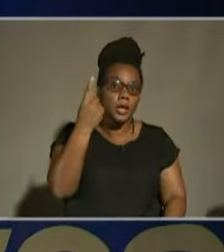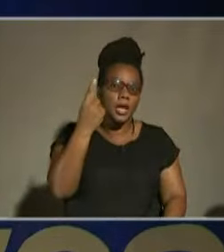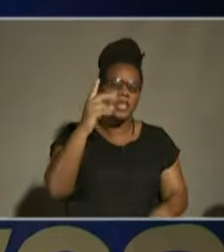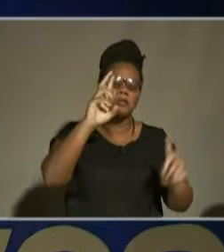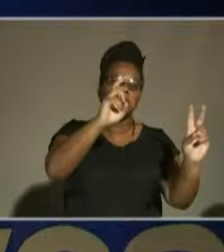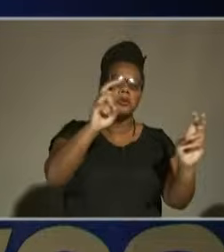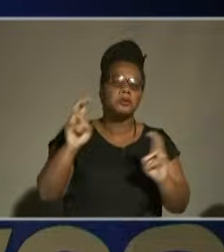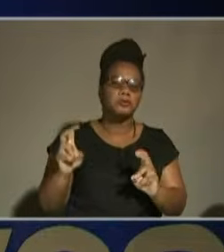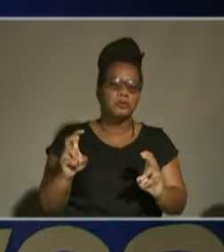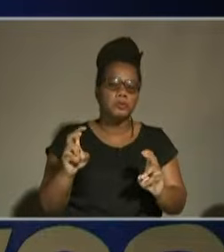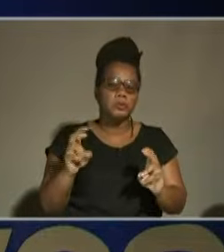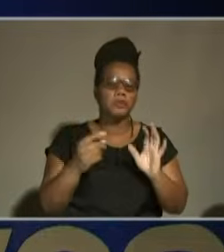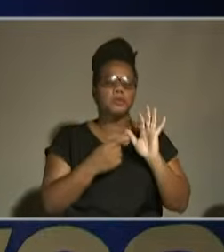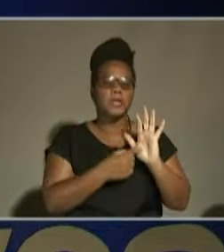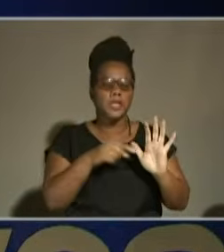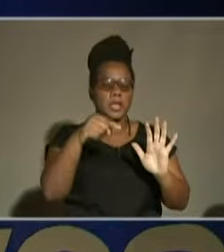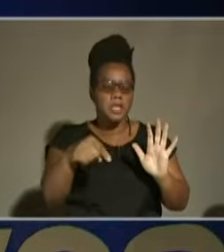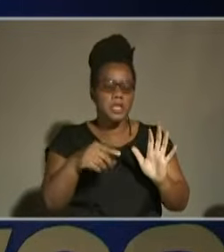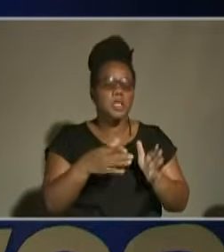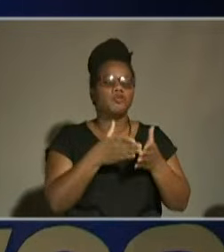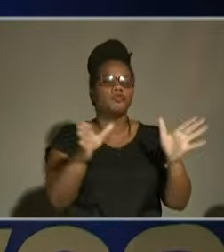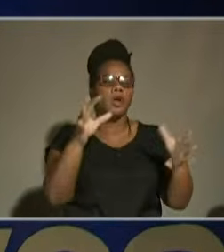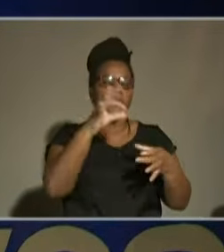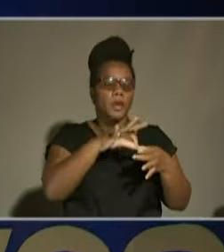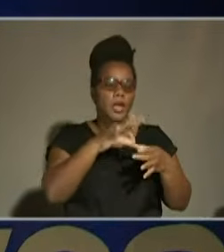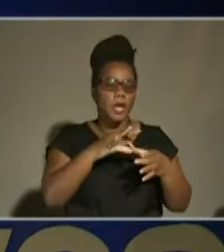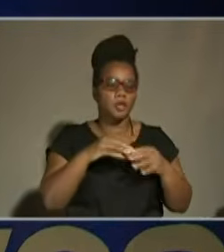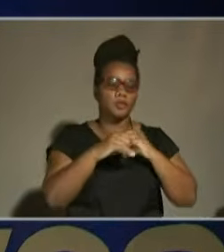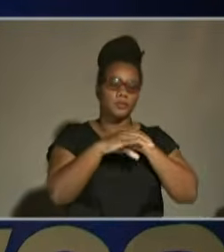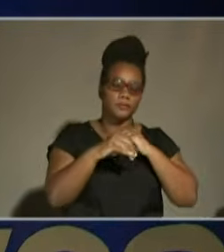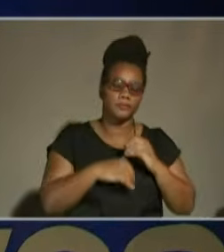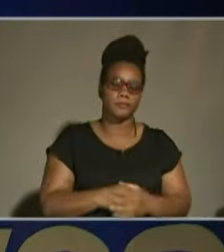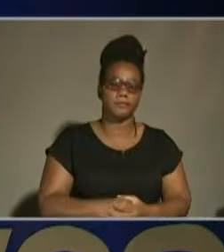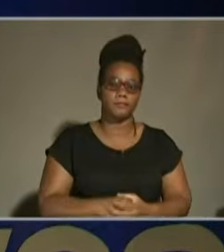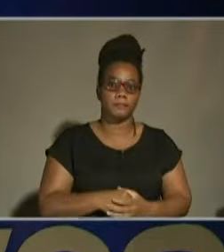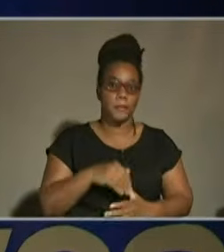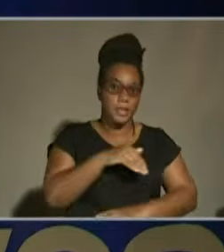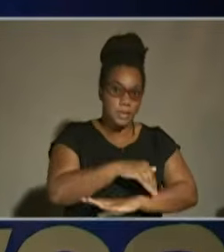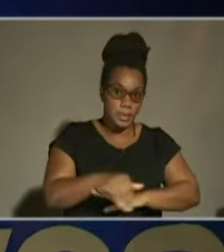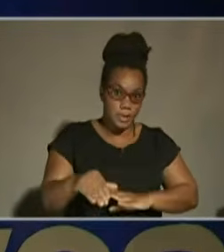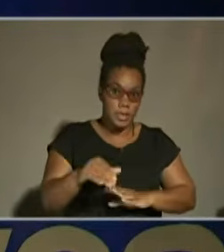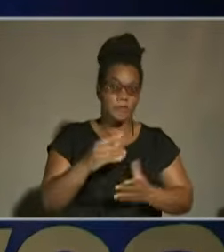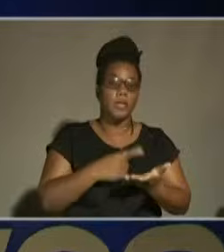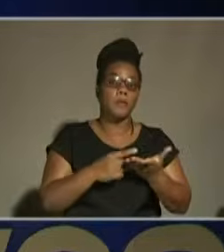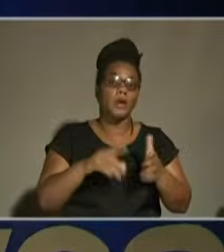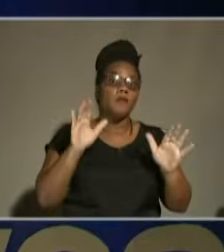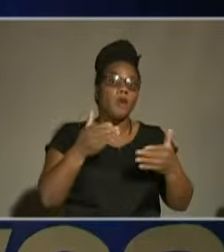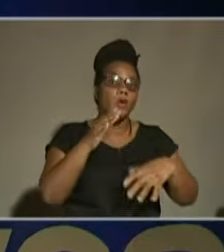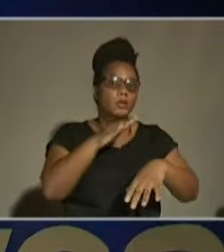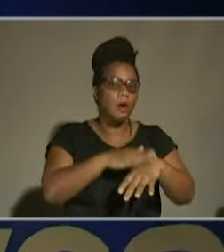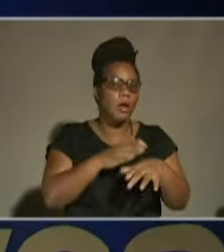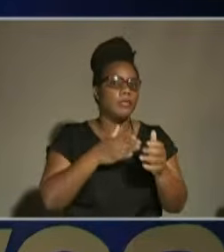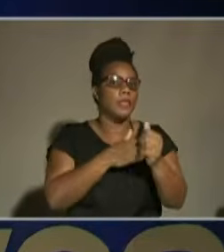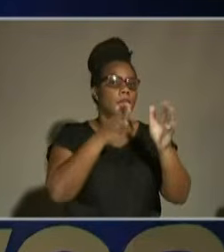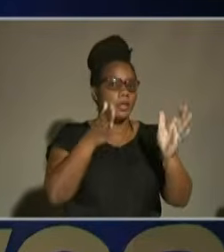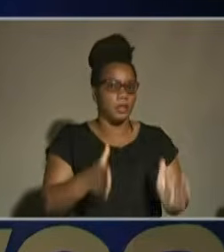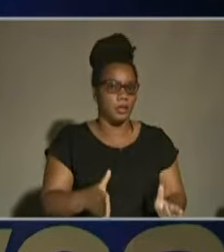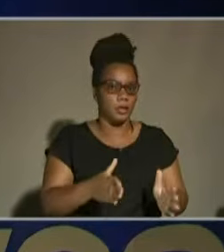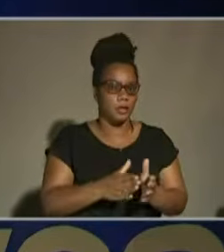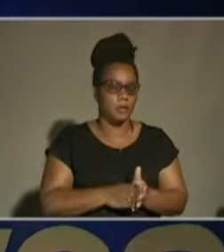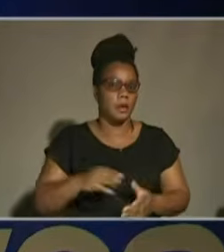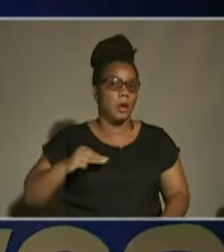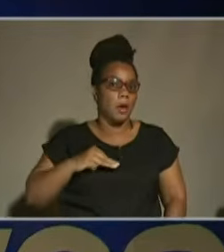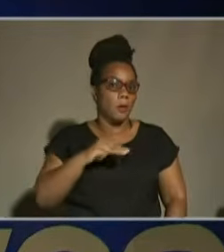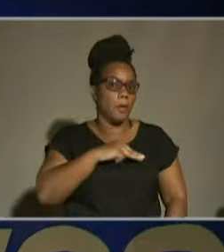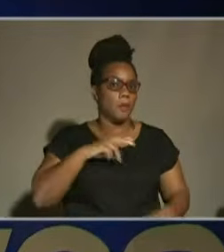issues being presented in this general election campaign. This evening's debate focuses on the leaders. Members